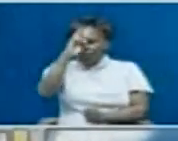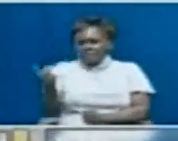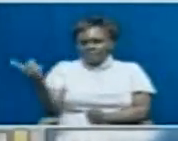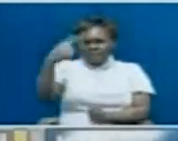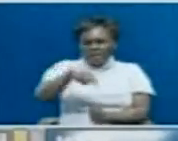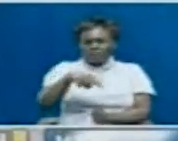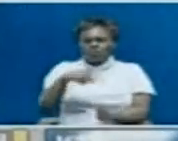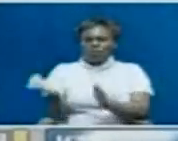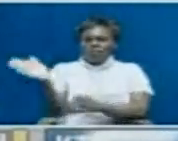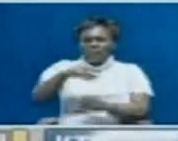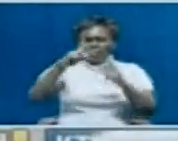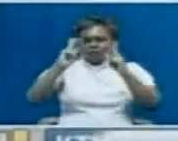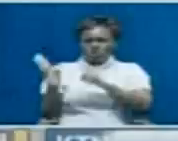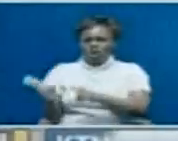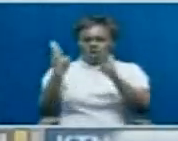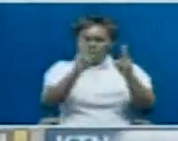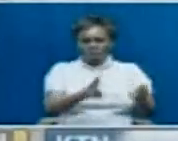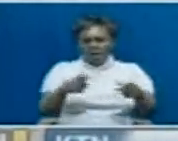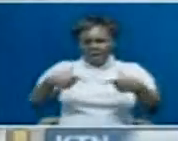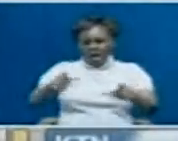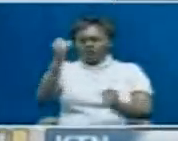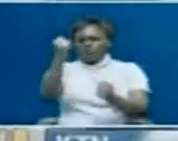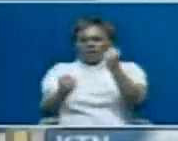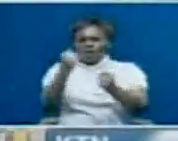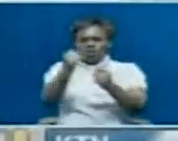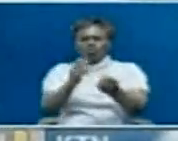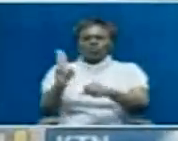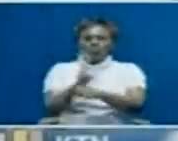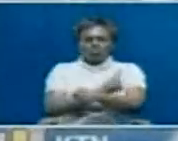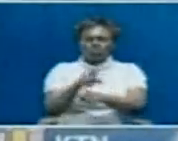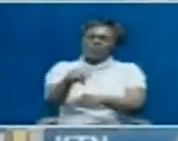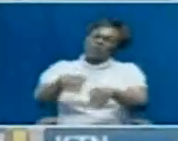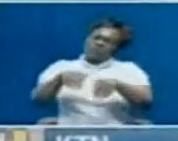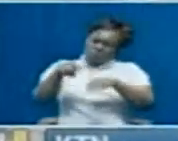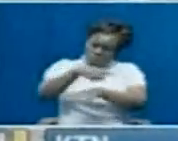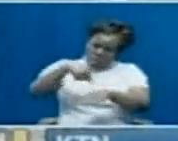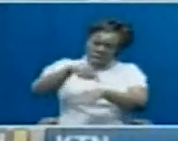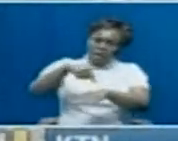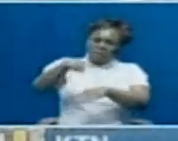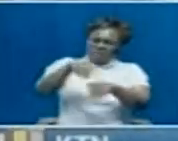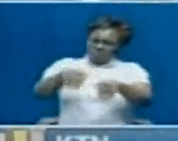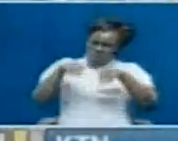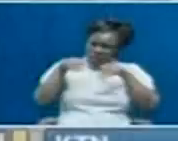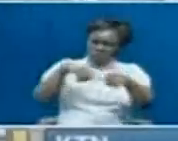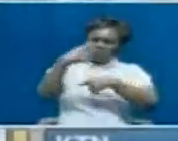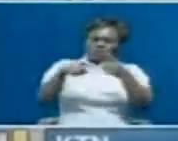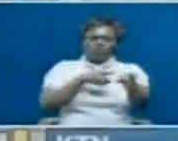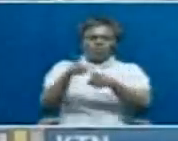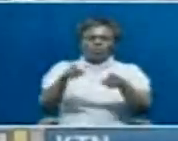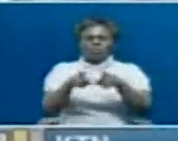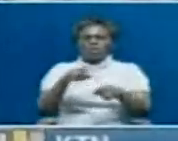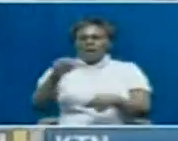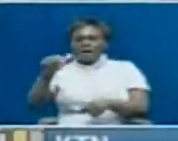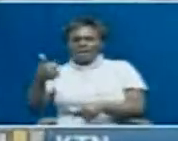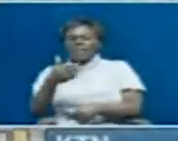to restore normalcy and allow stranded motorists who had been kept waiting for hours to continue with their journey. Peter Ekuleo